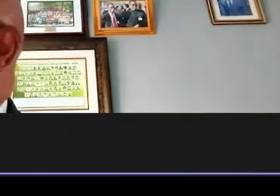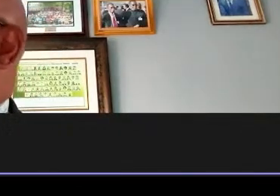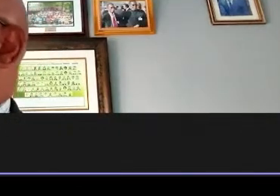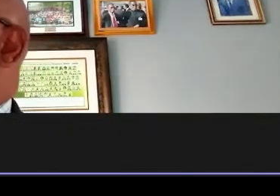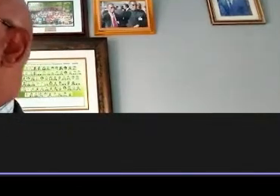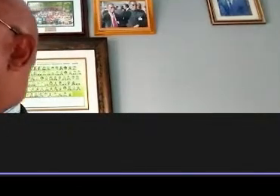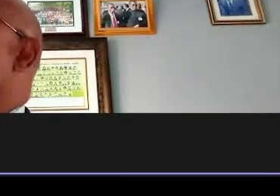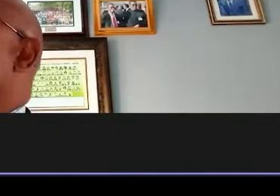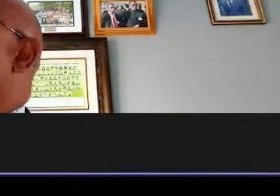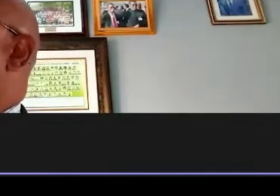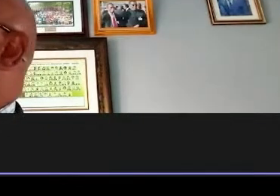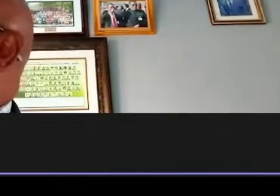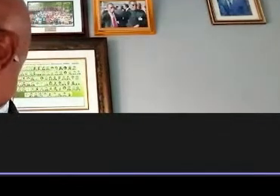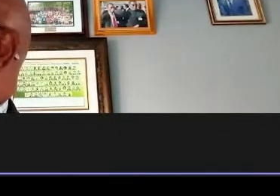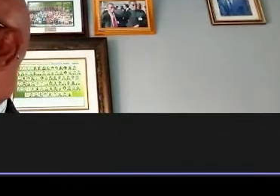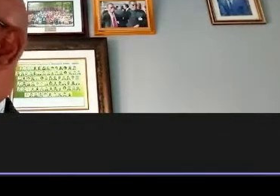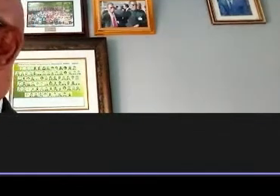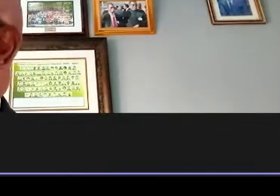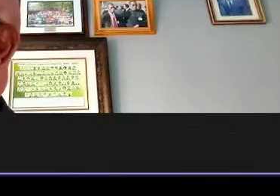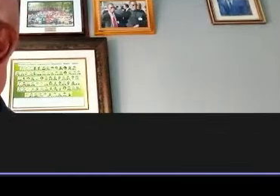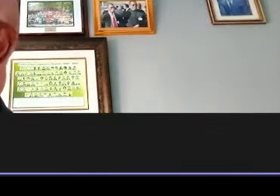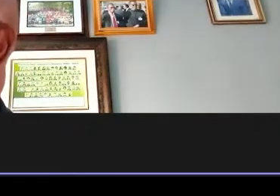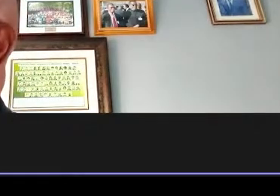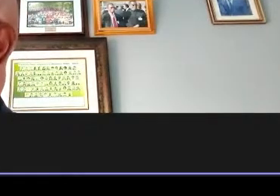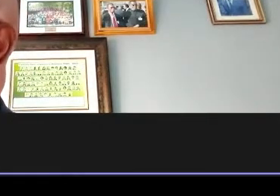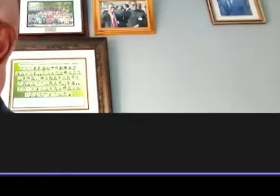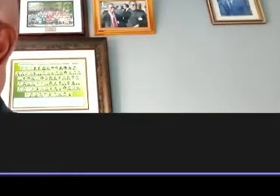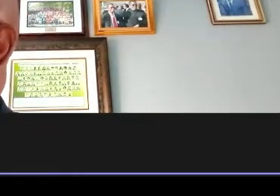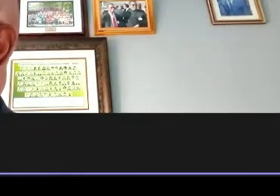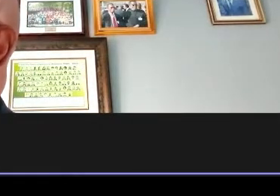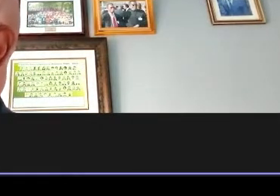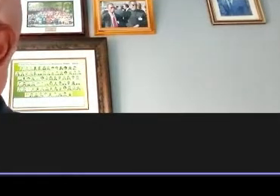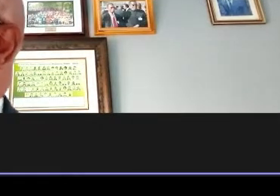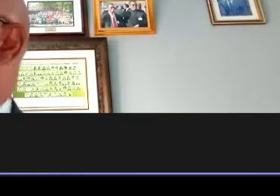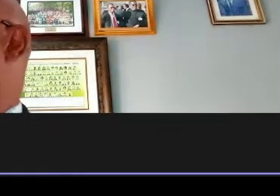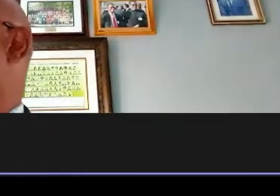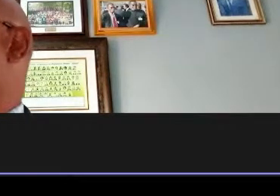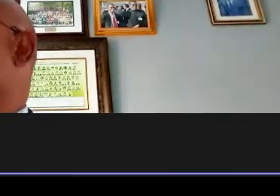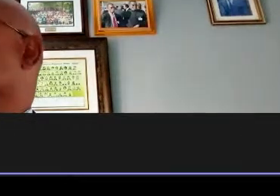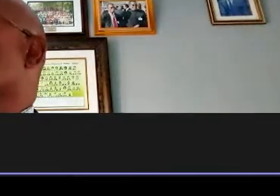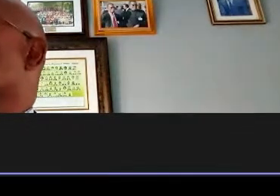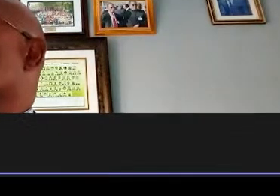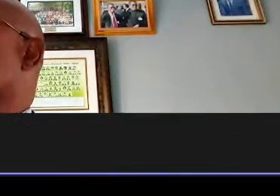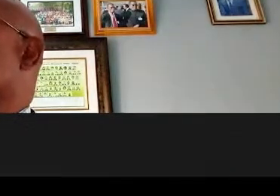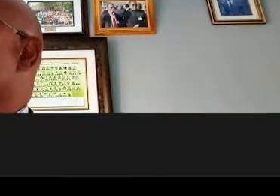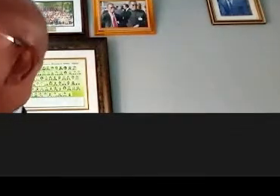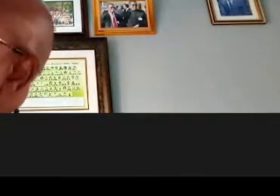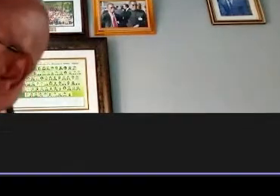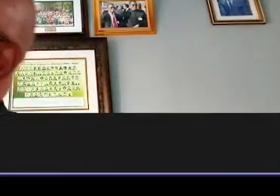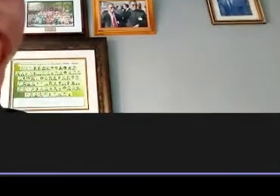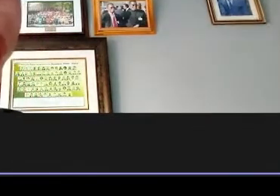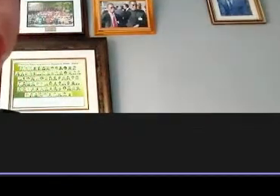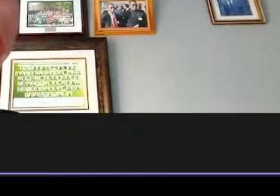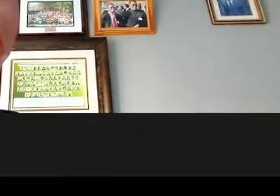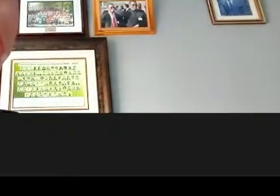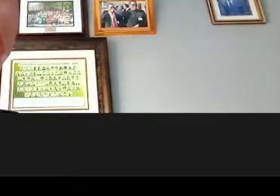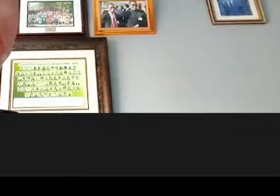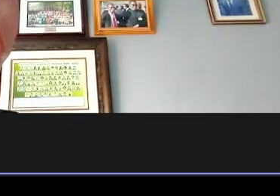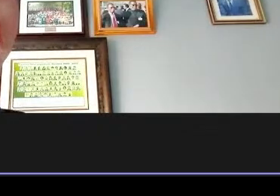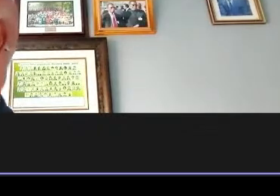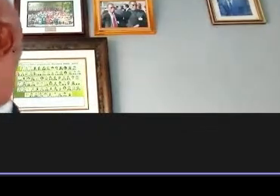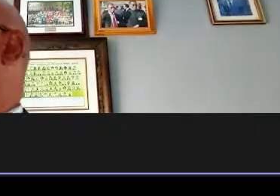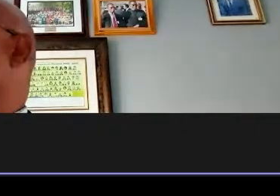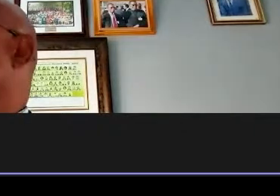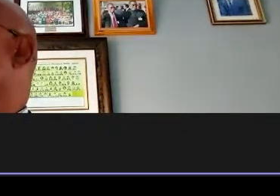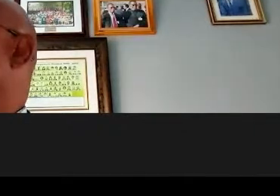2019, they managed to only build an average of 4,000 houses per annum. This means,